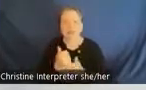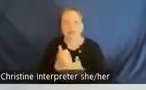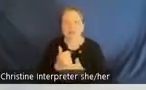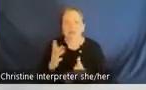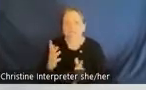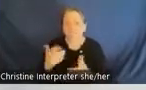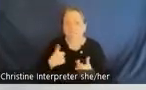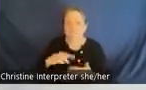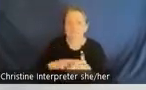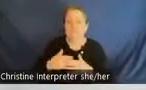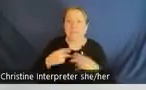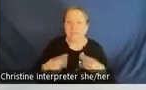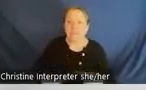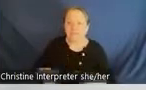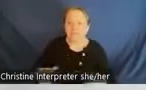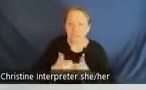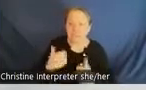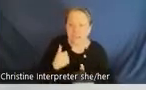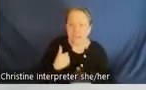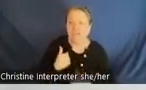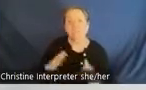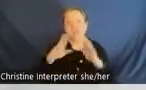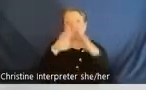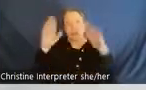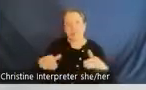so housing has always been an issue for me.